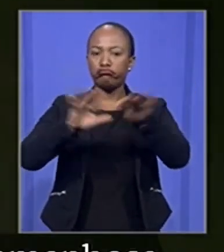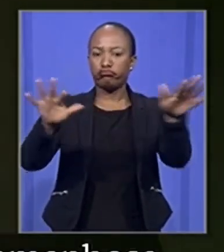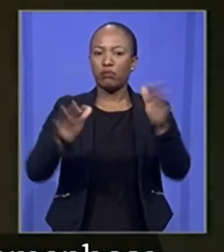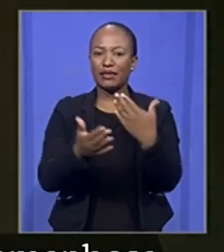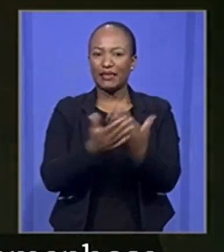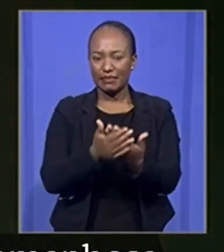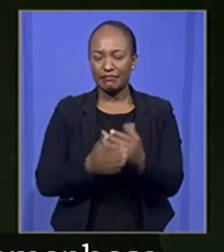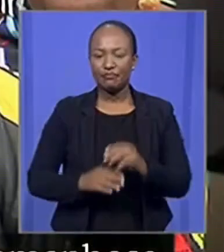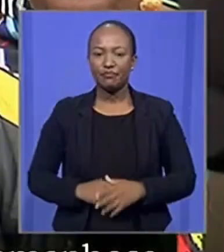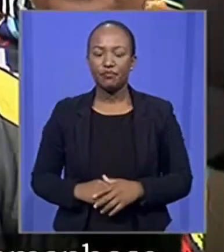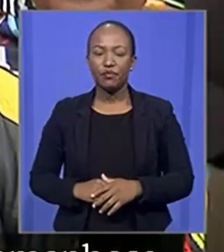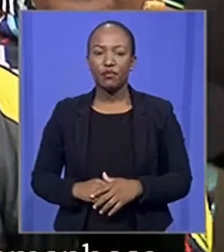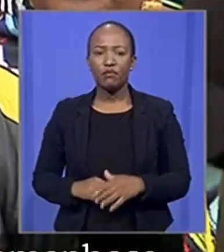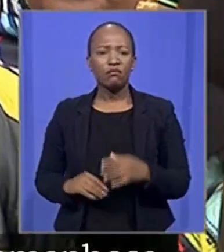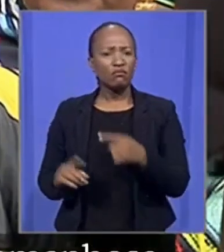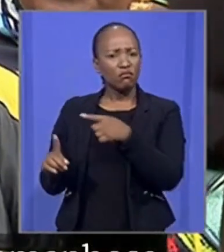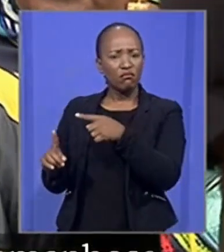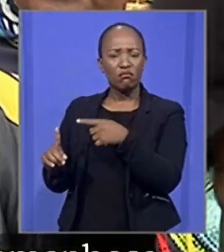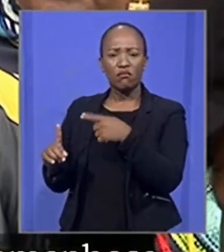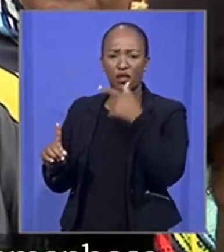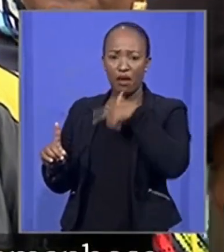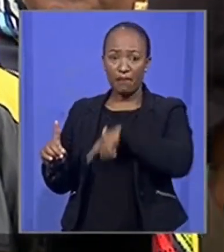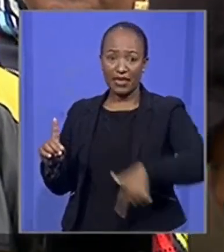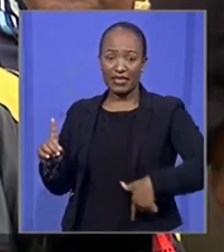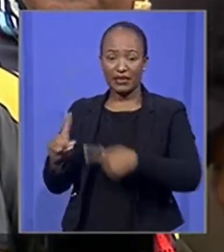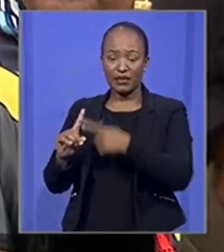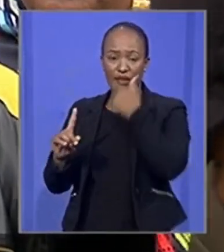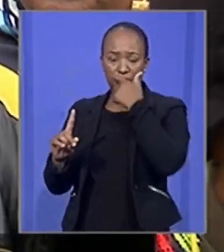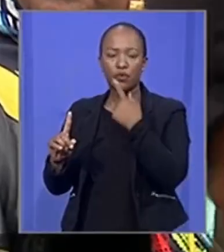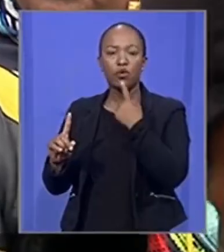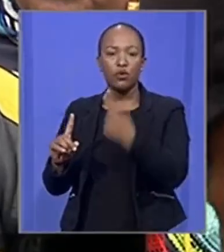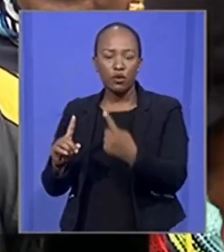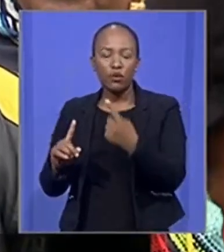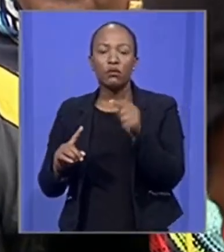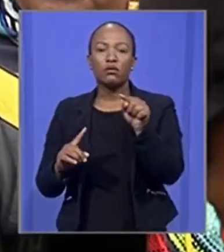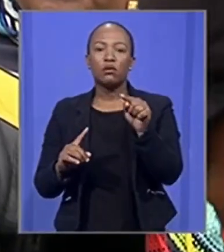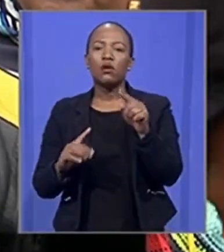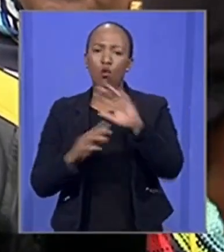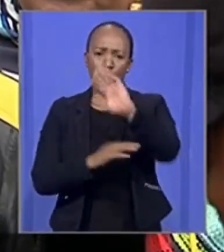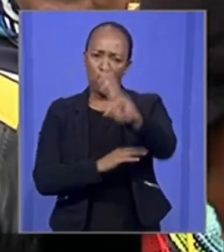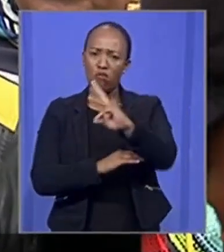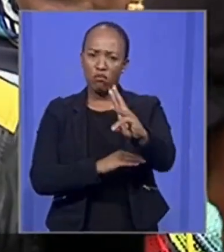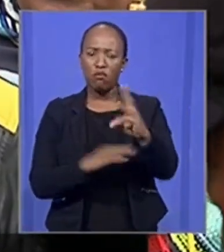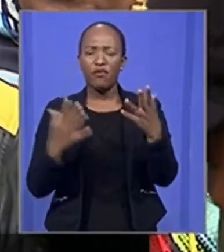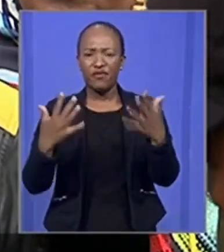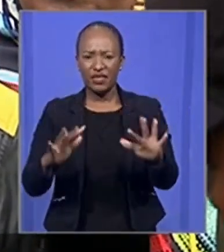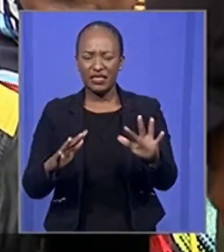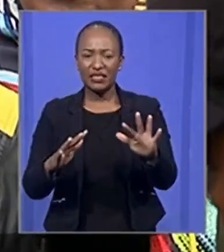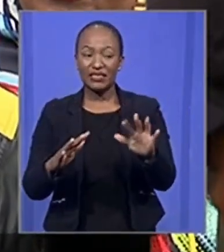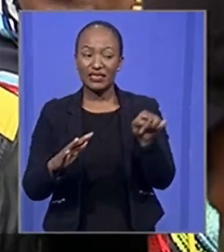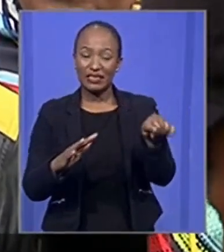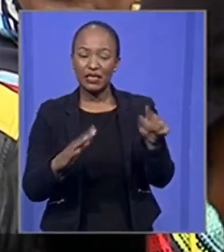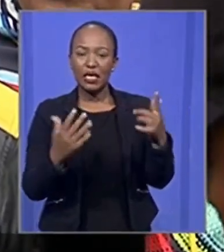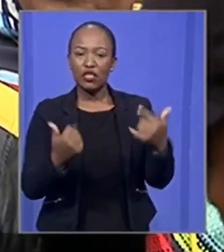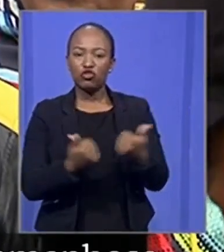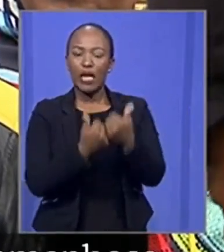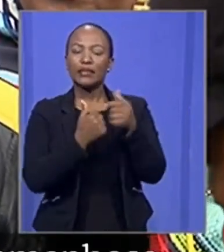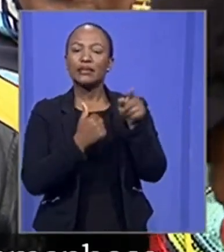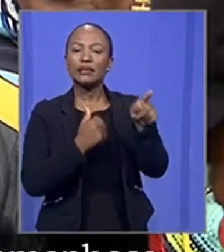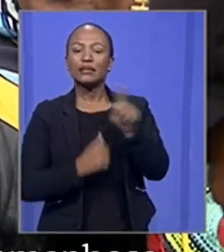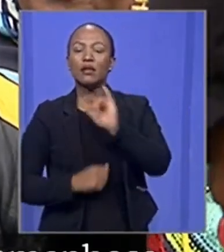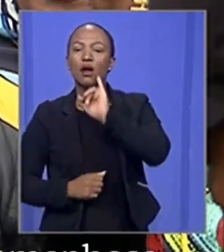warn at a very early stage that unless the challenges and the war between